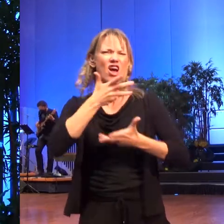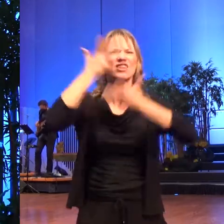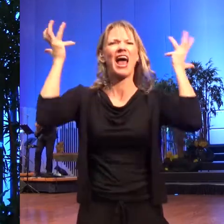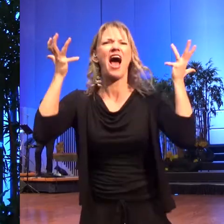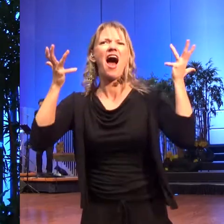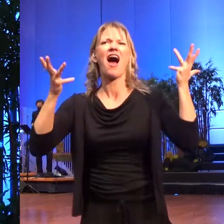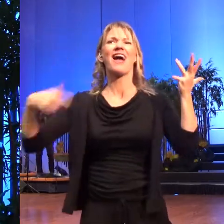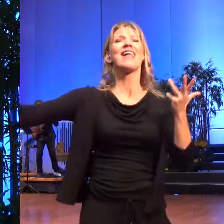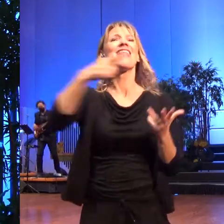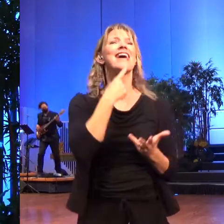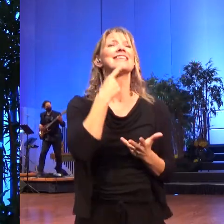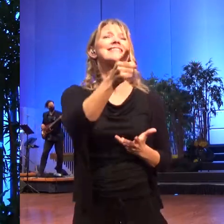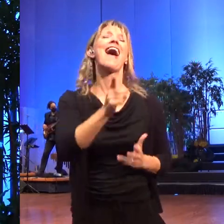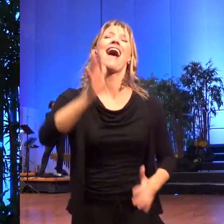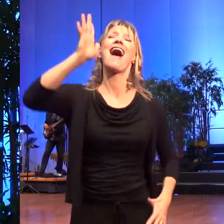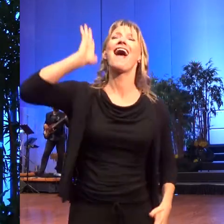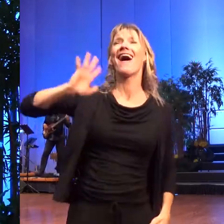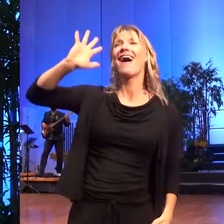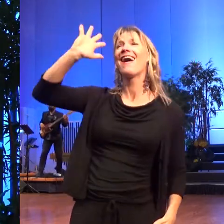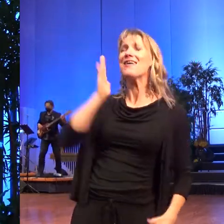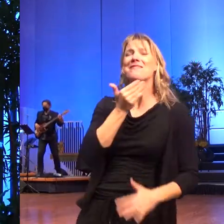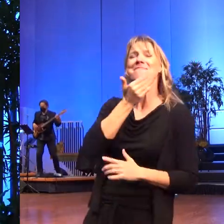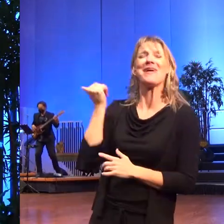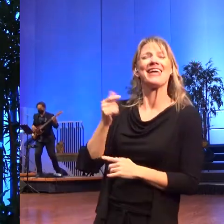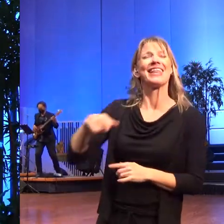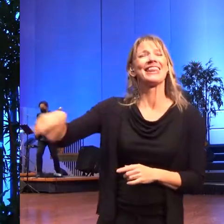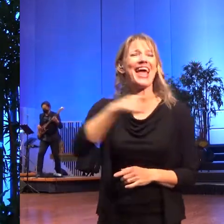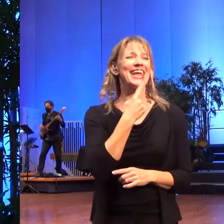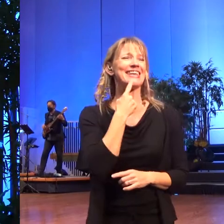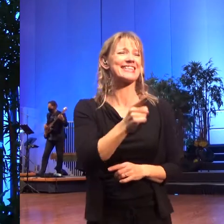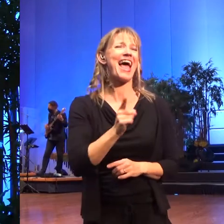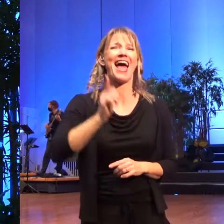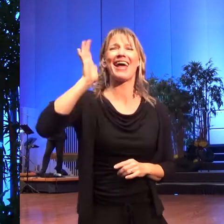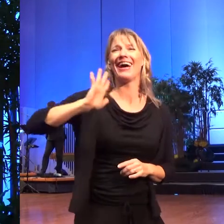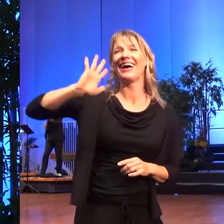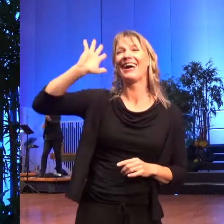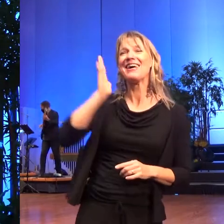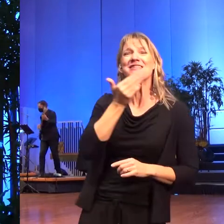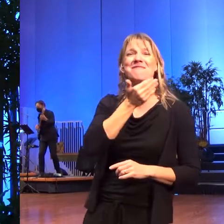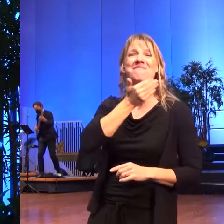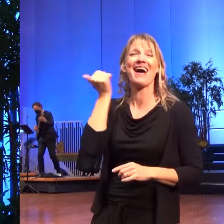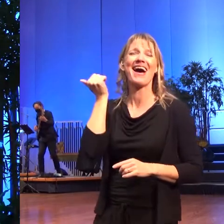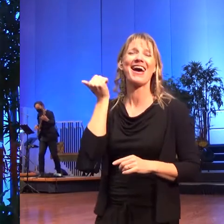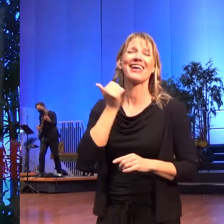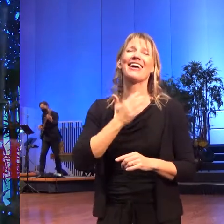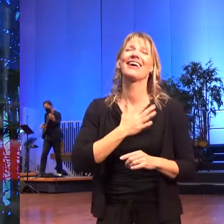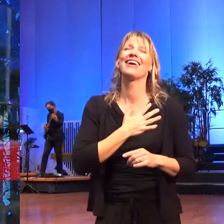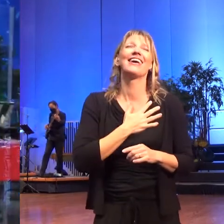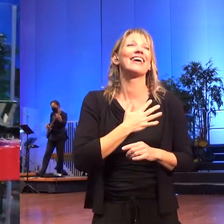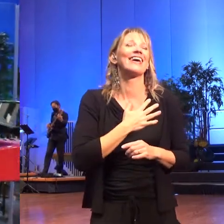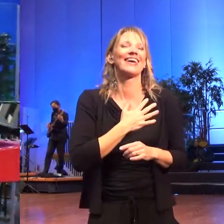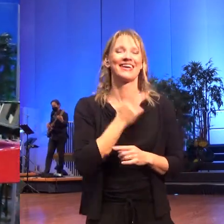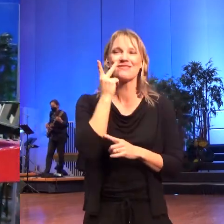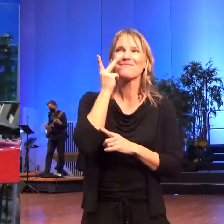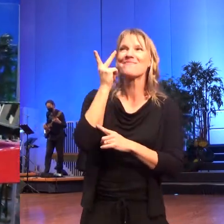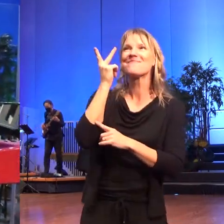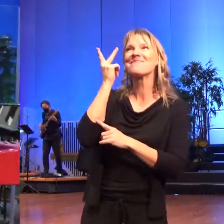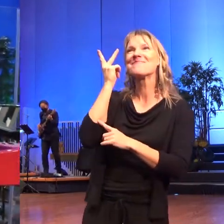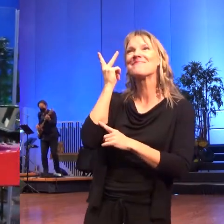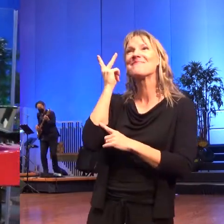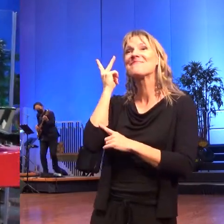say that it was better in the good old days. They say that it was better in the good old days.